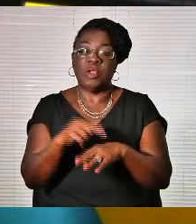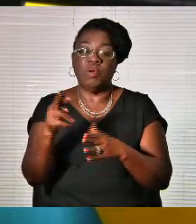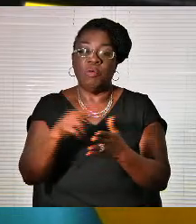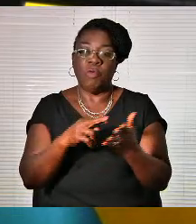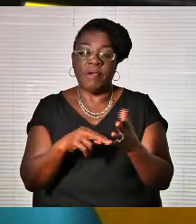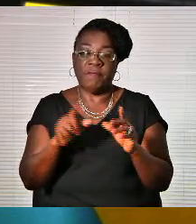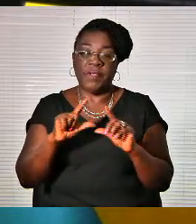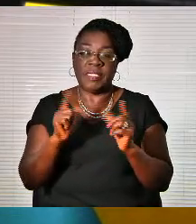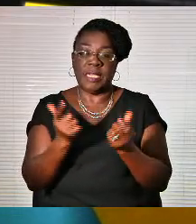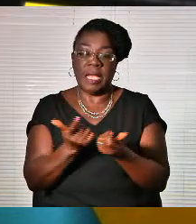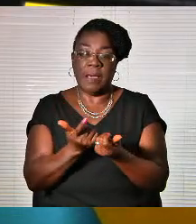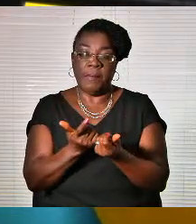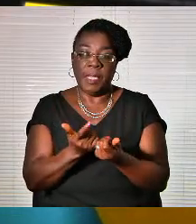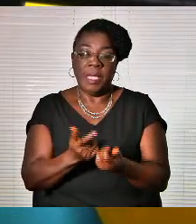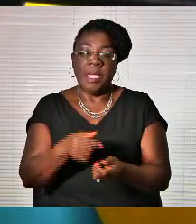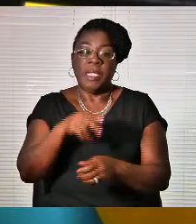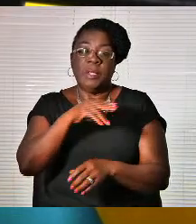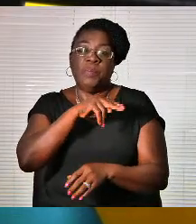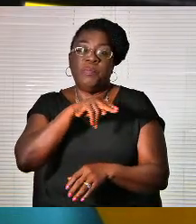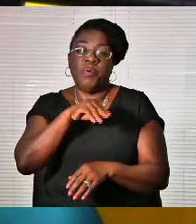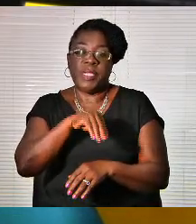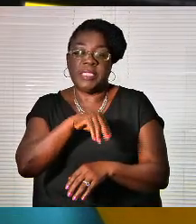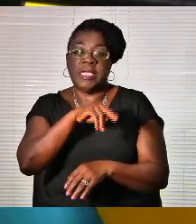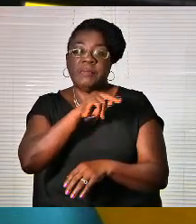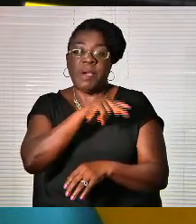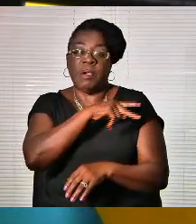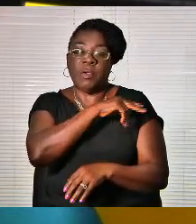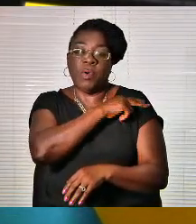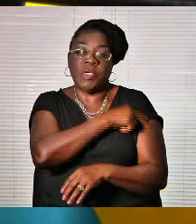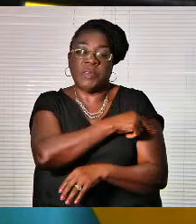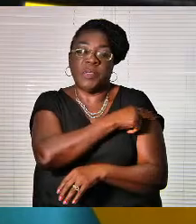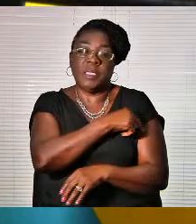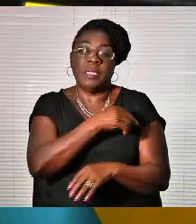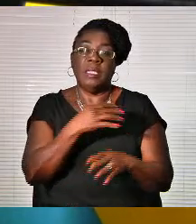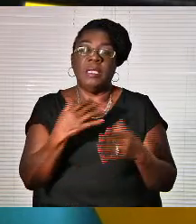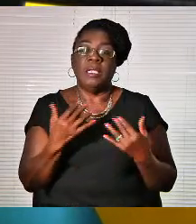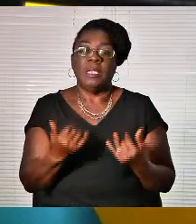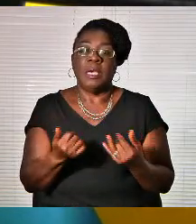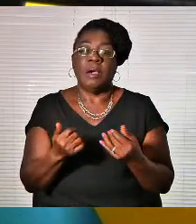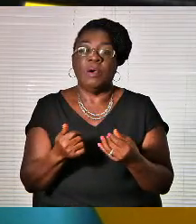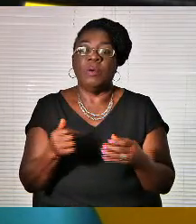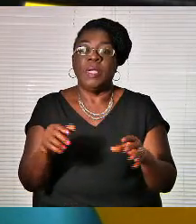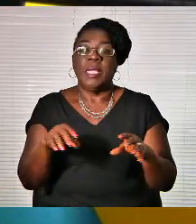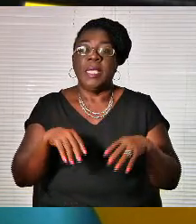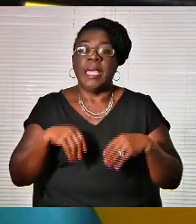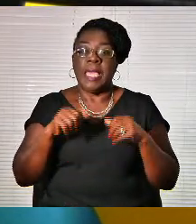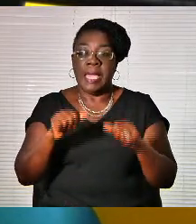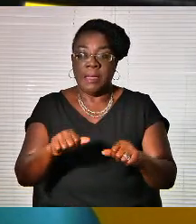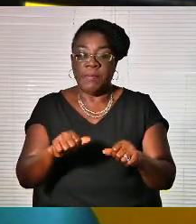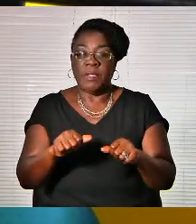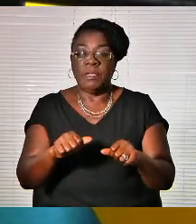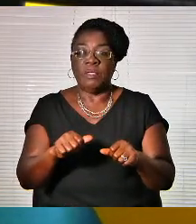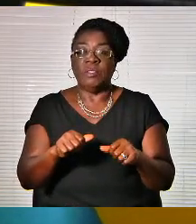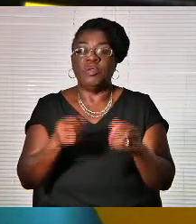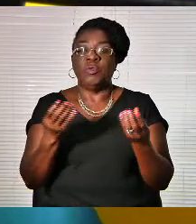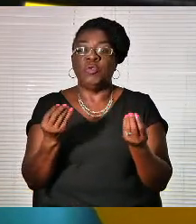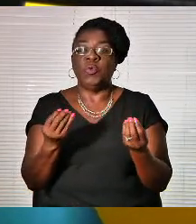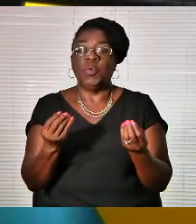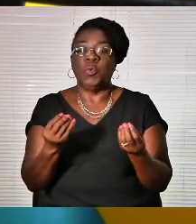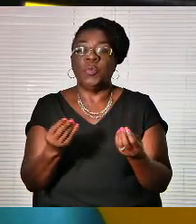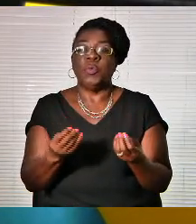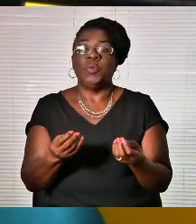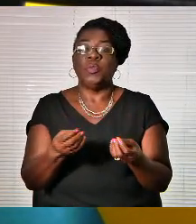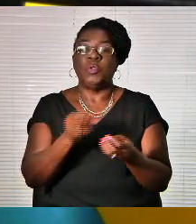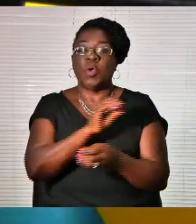Margaret Hospital, and multiple private organizations now capable of COVID-19 tests.